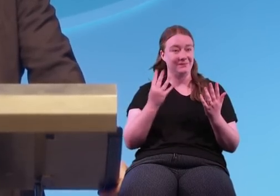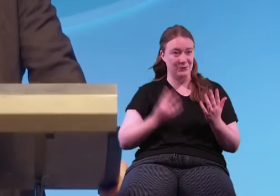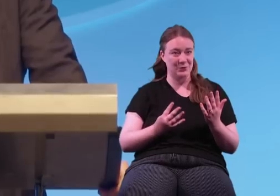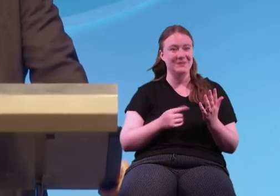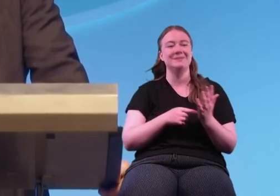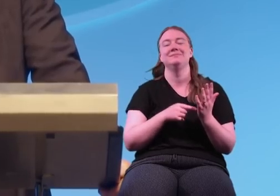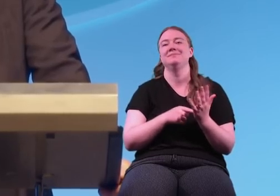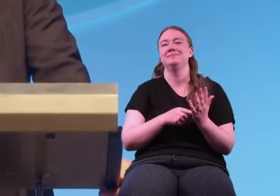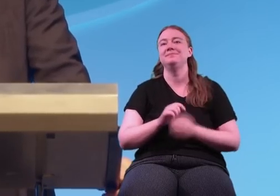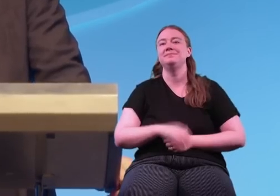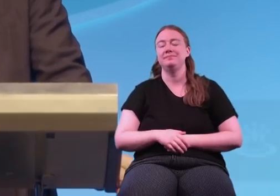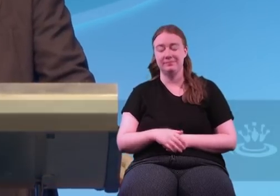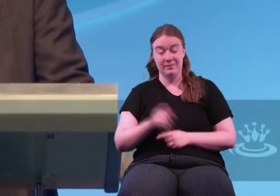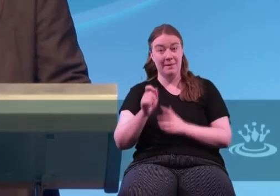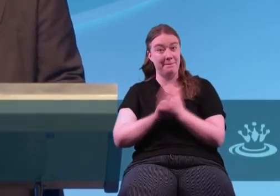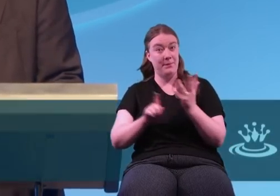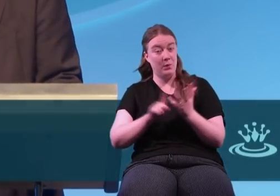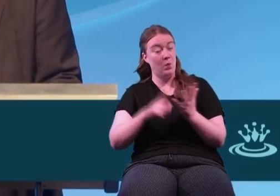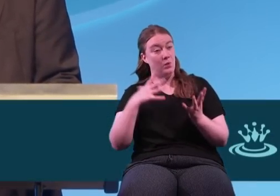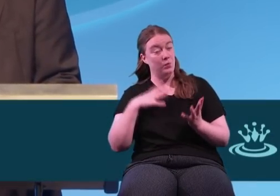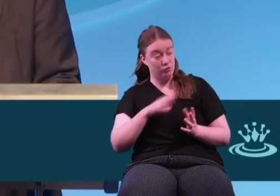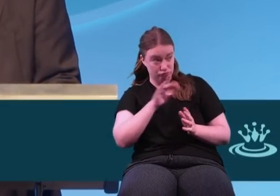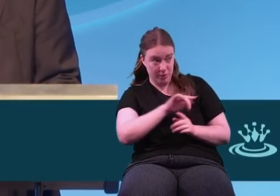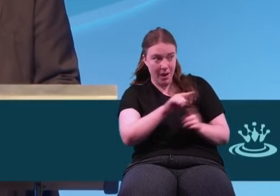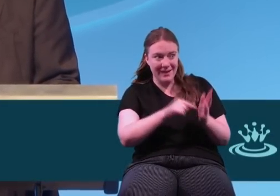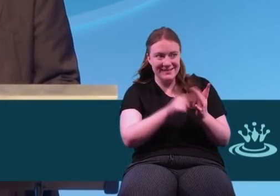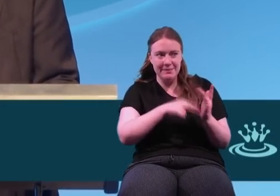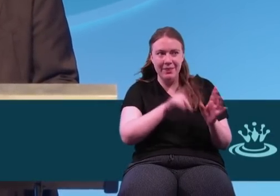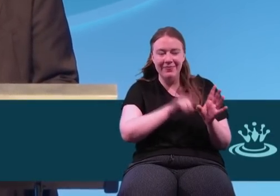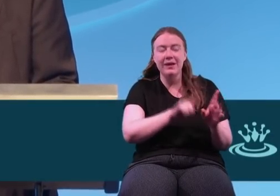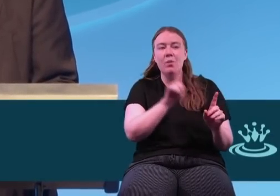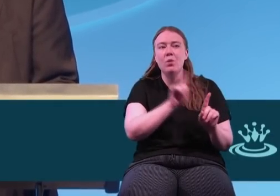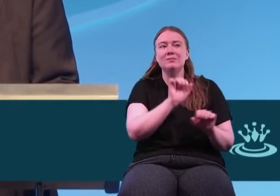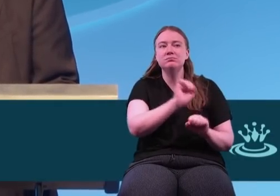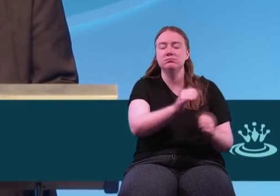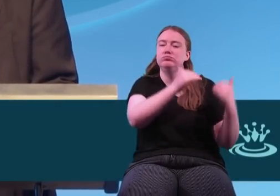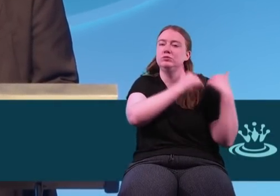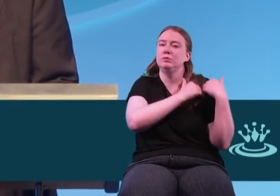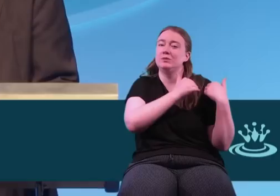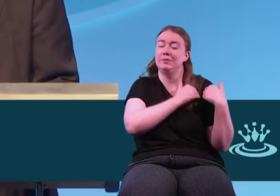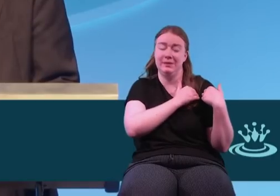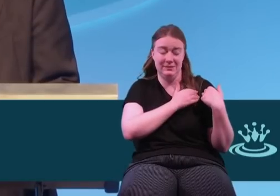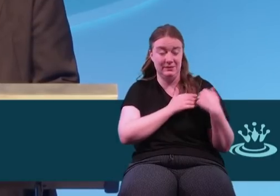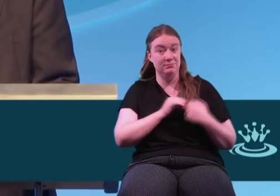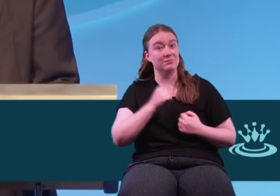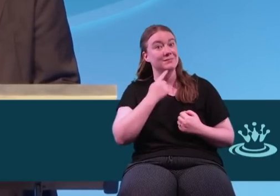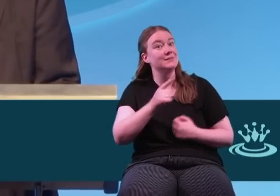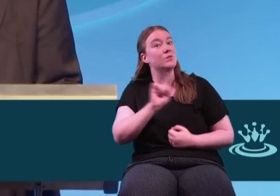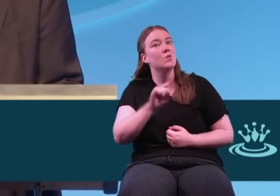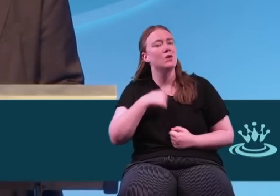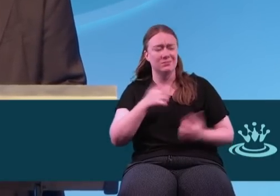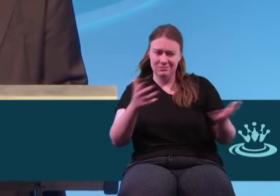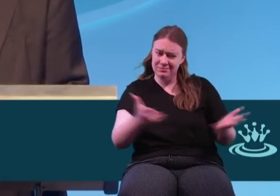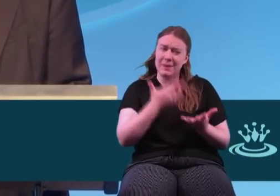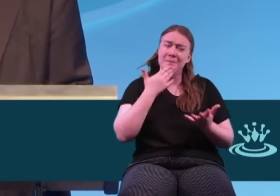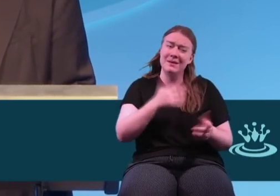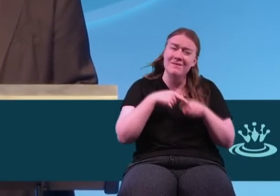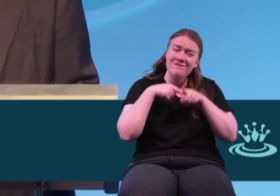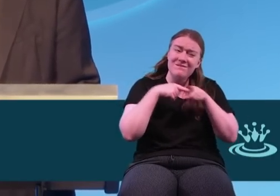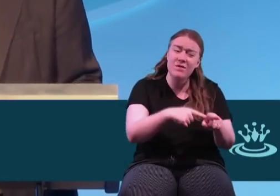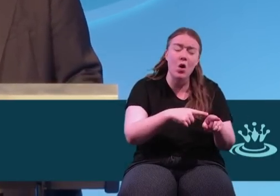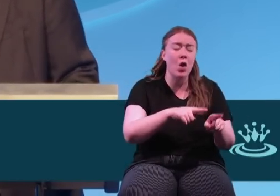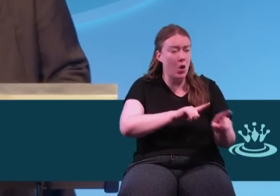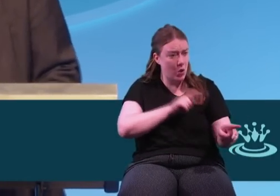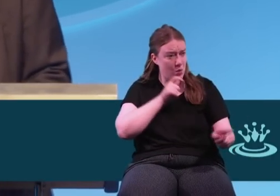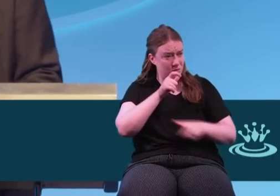you of your responsibility. Follow the pattern of the sound words that you have heard from me. What are those sound